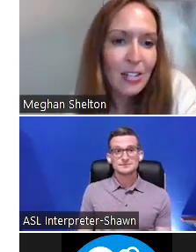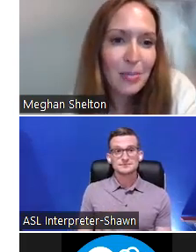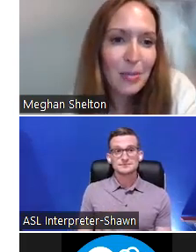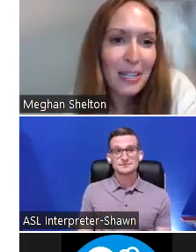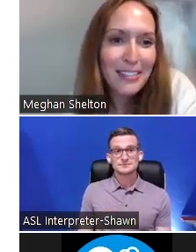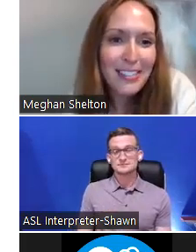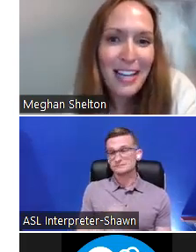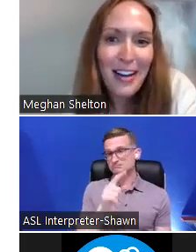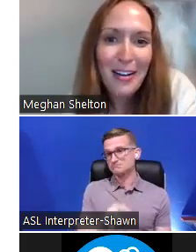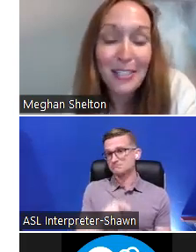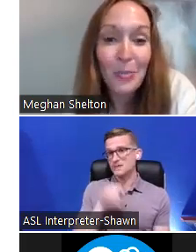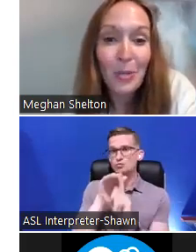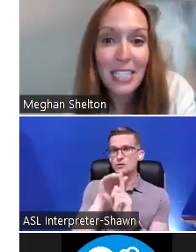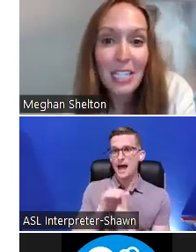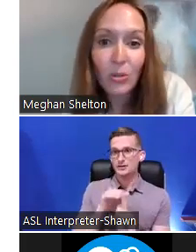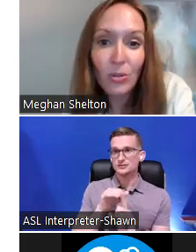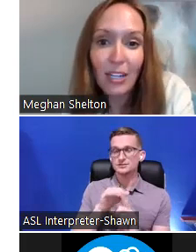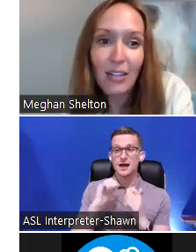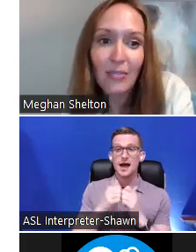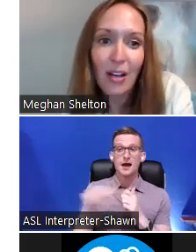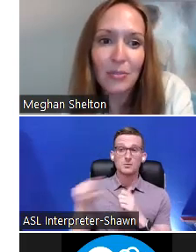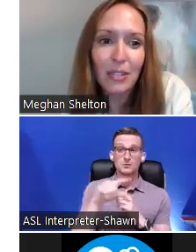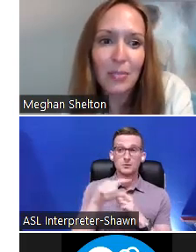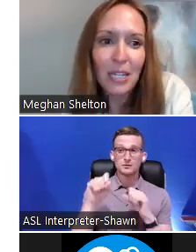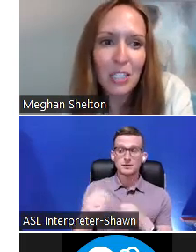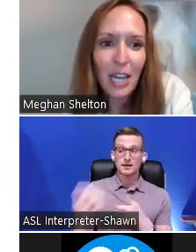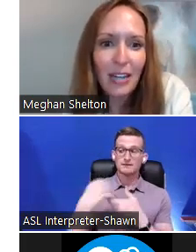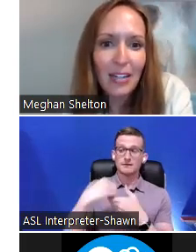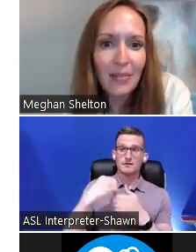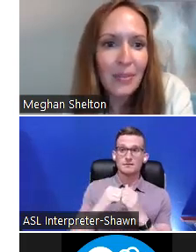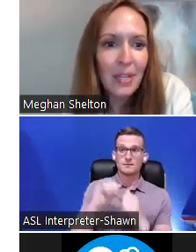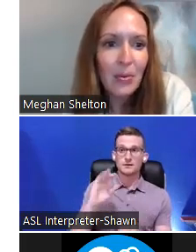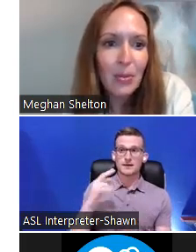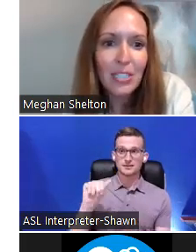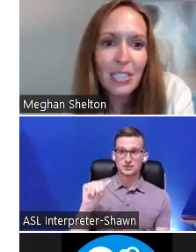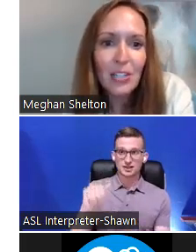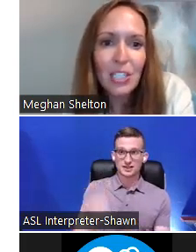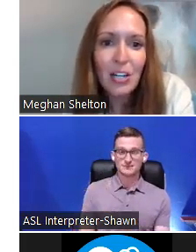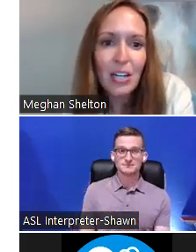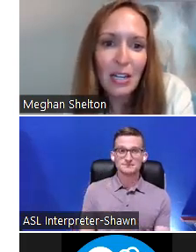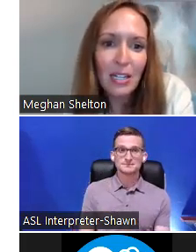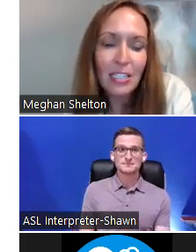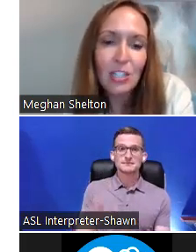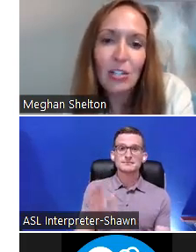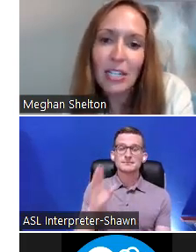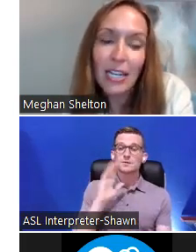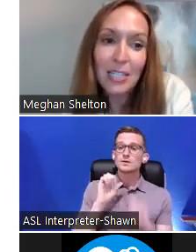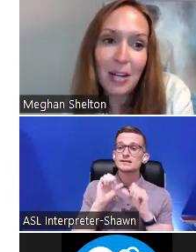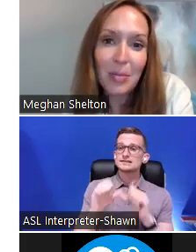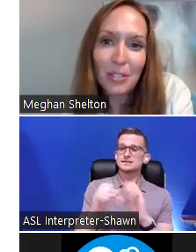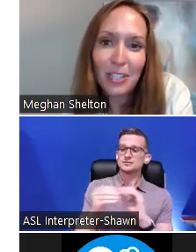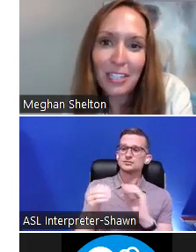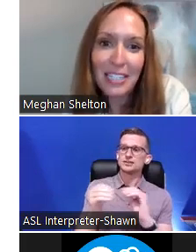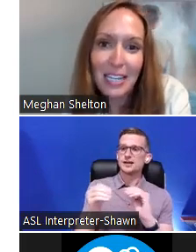Here are some reminders of some ways that you can get involved with the BHA. We will continue to share additional